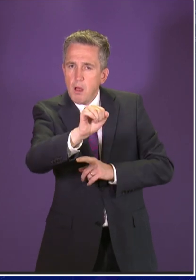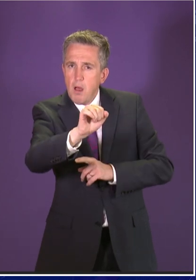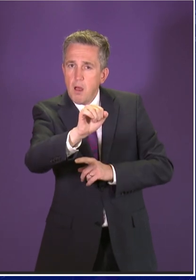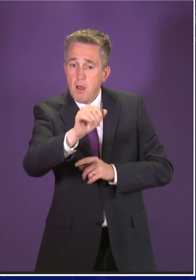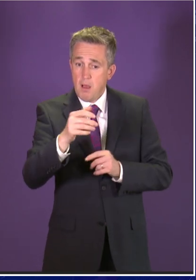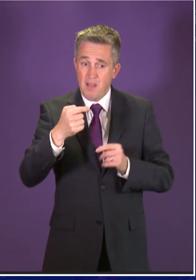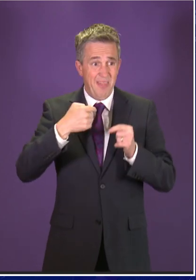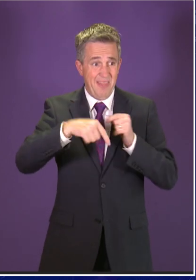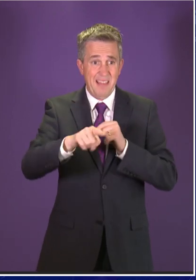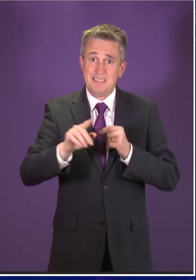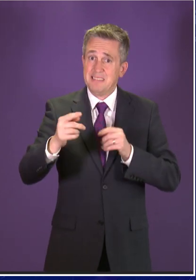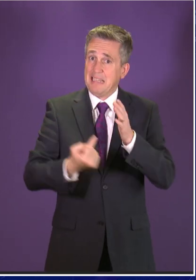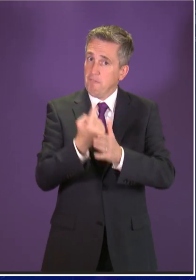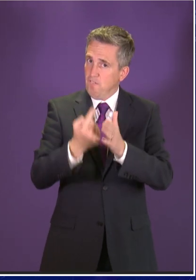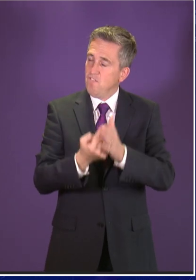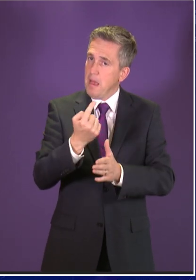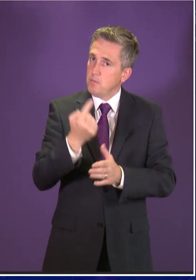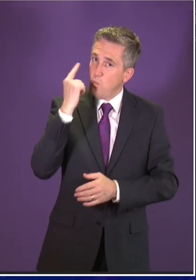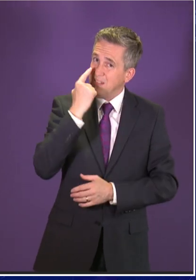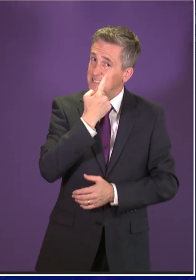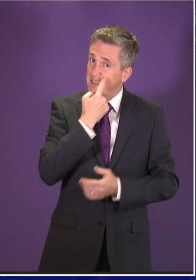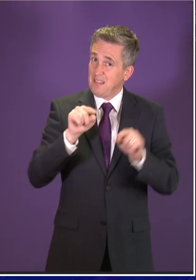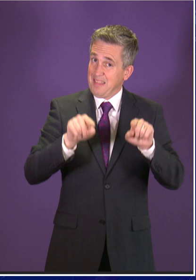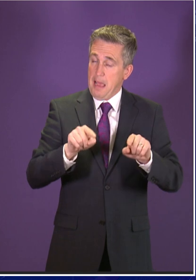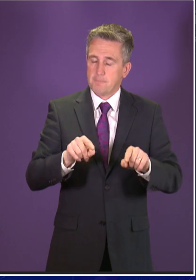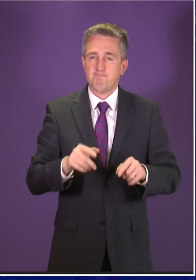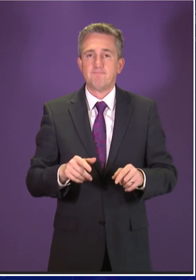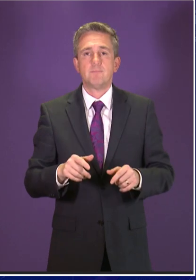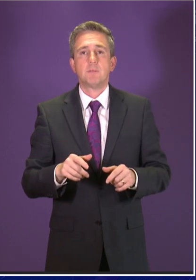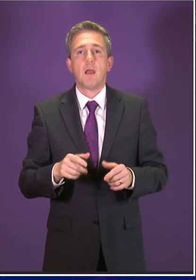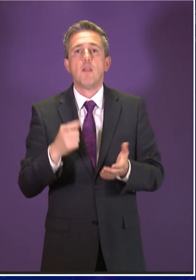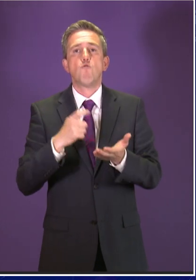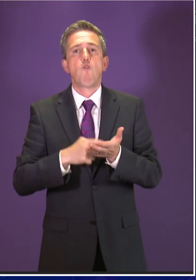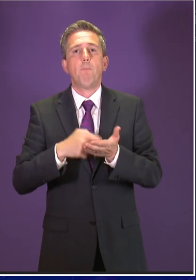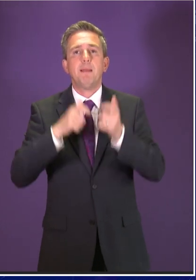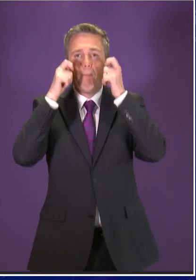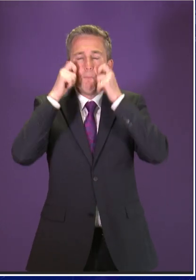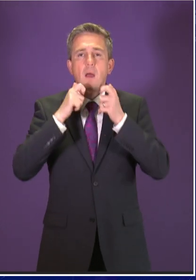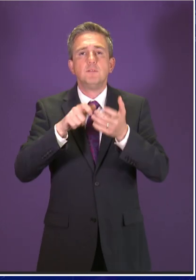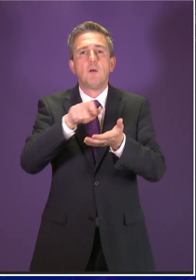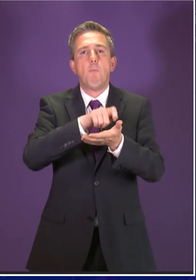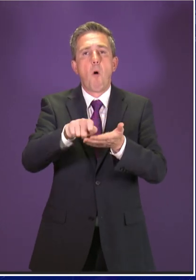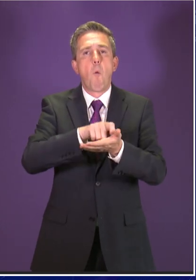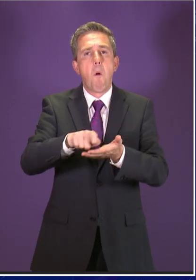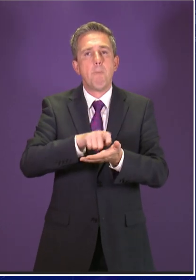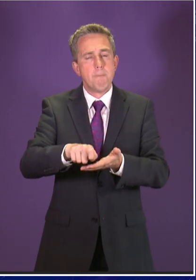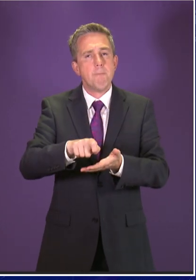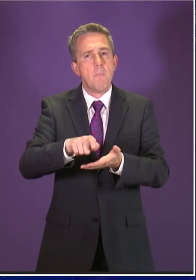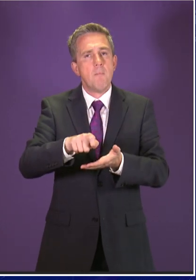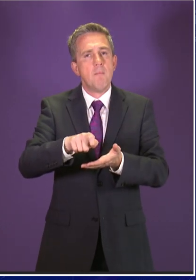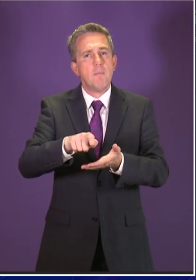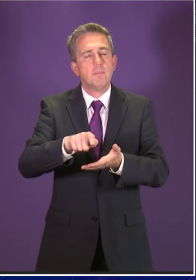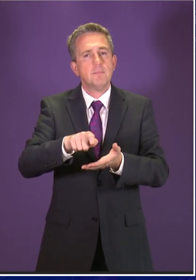summit is testament to that. The other thing that the Burns poem reminds us is the sentiment that Scottish